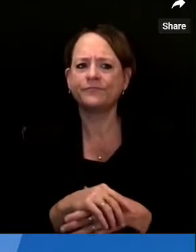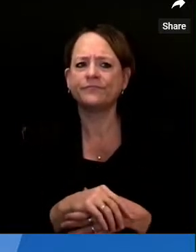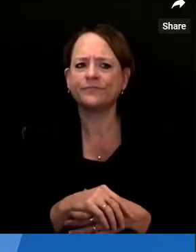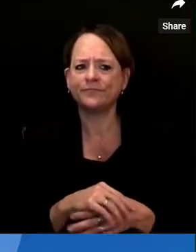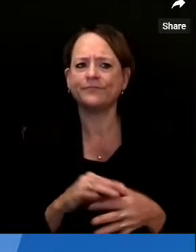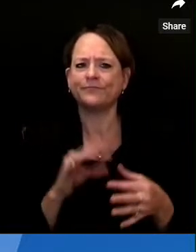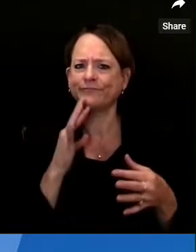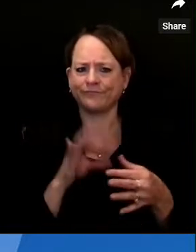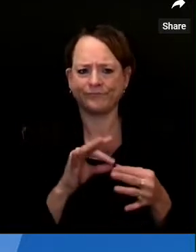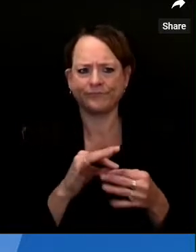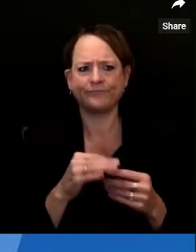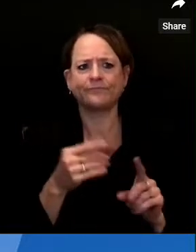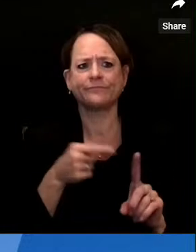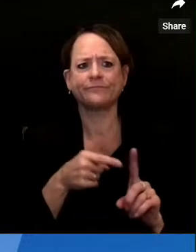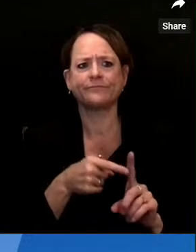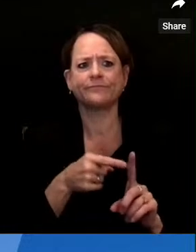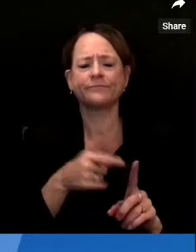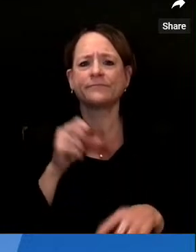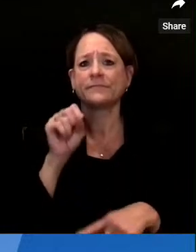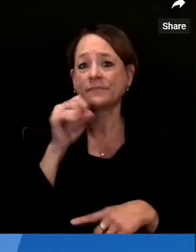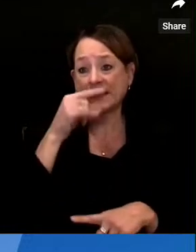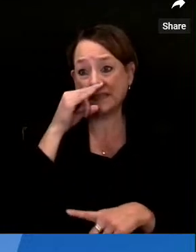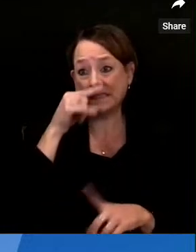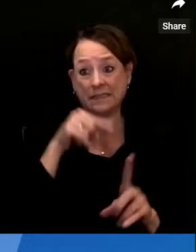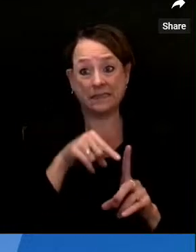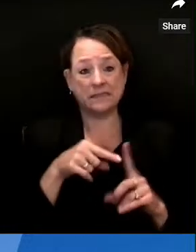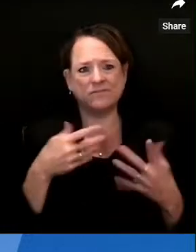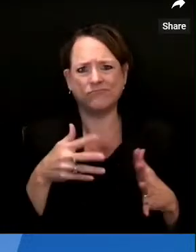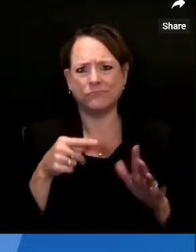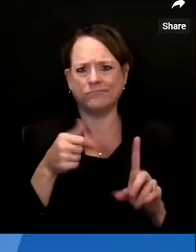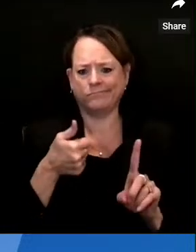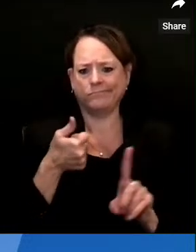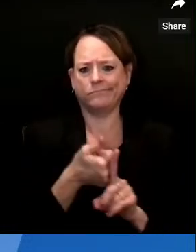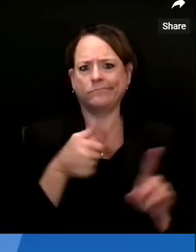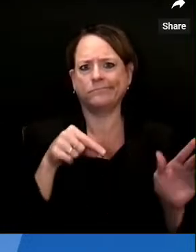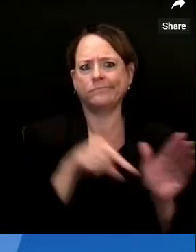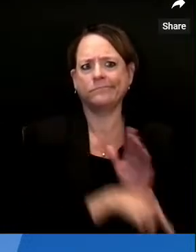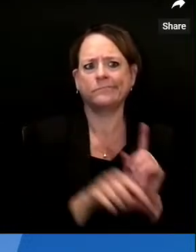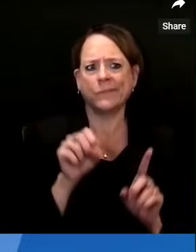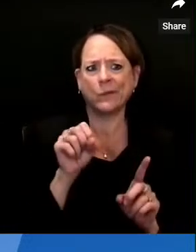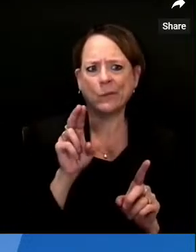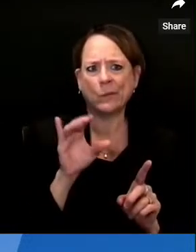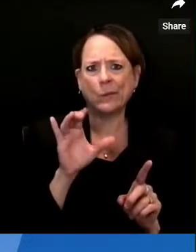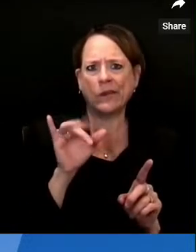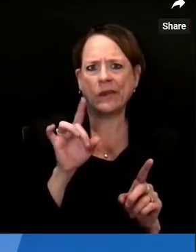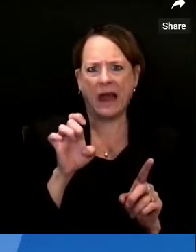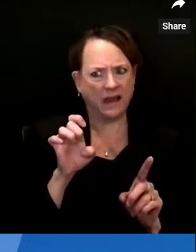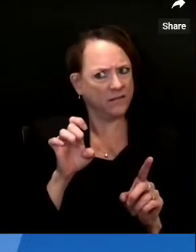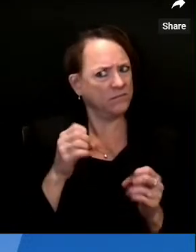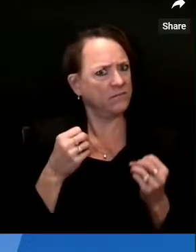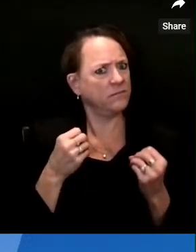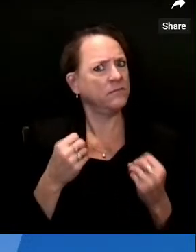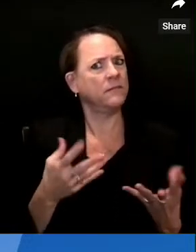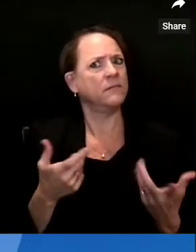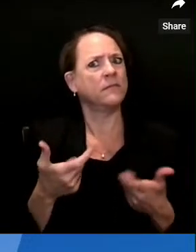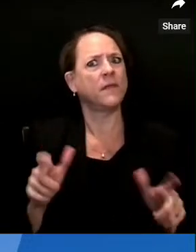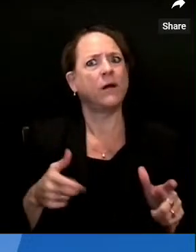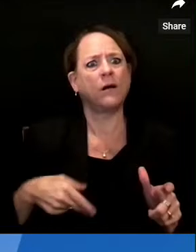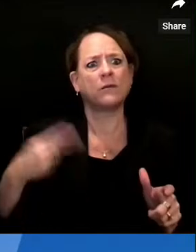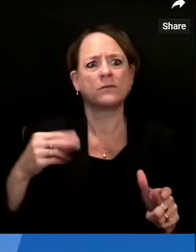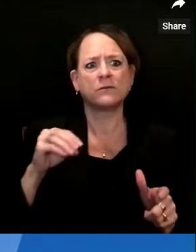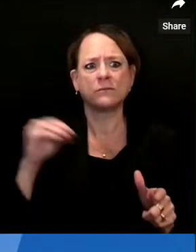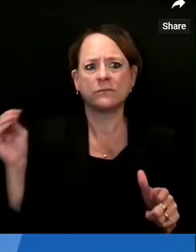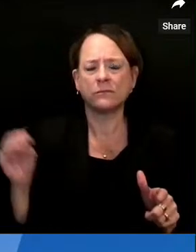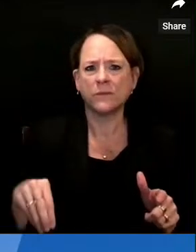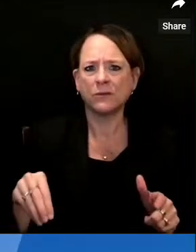under the age of 18 make up 0% of the state's COVID deaths. My question becomes, is there a point in which the cure